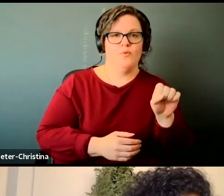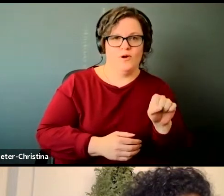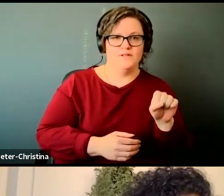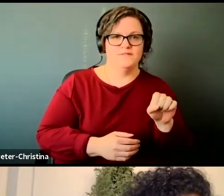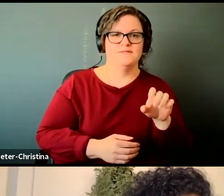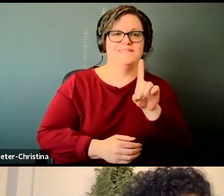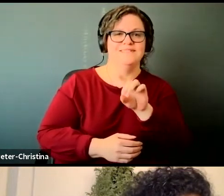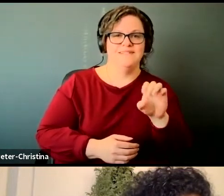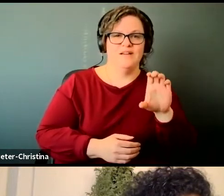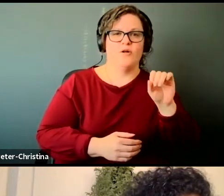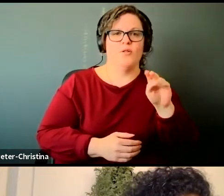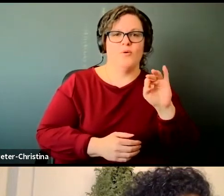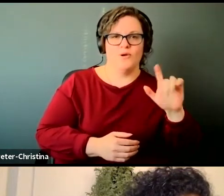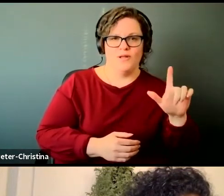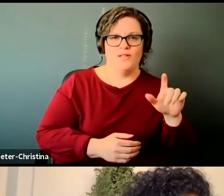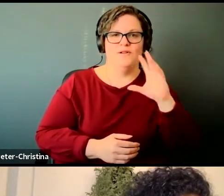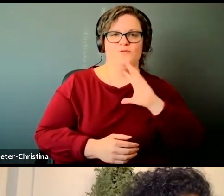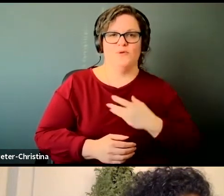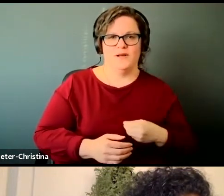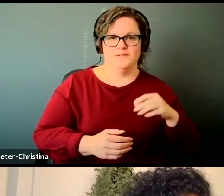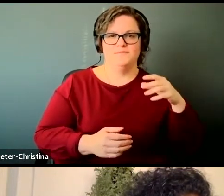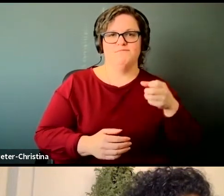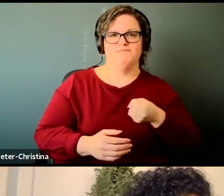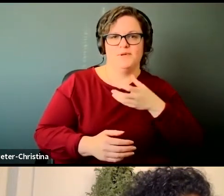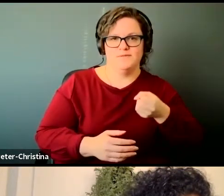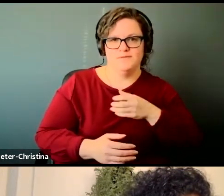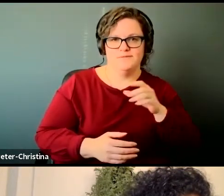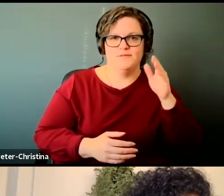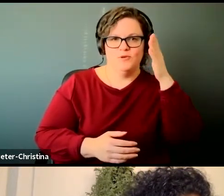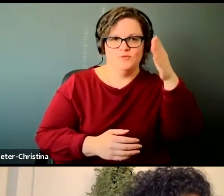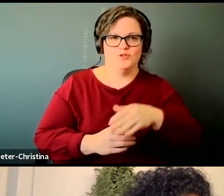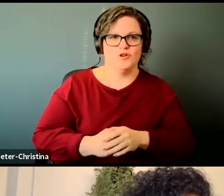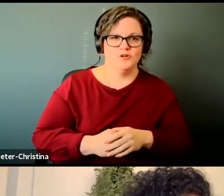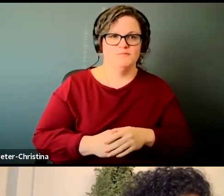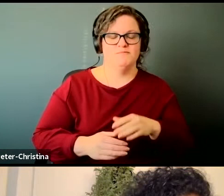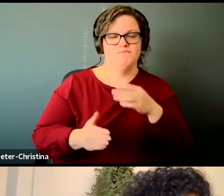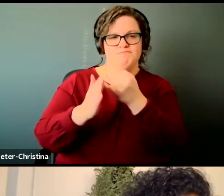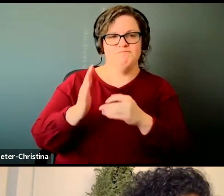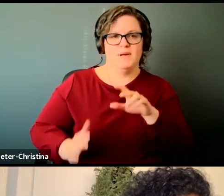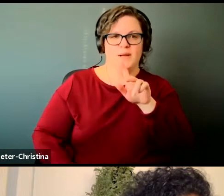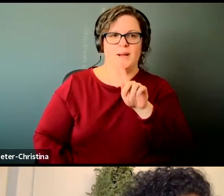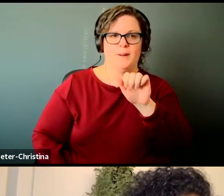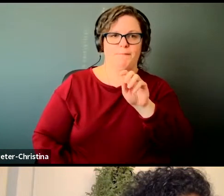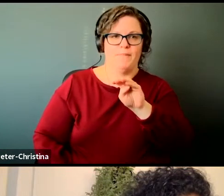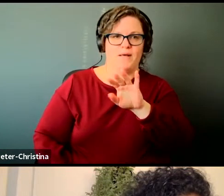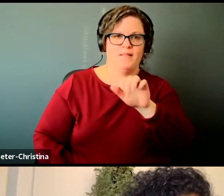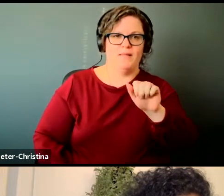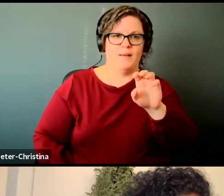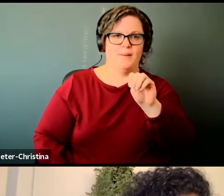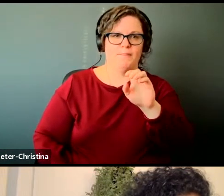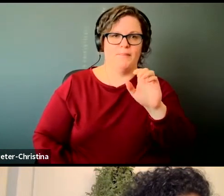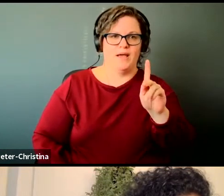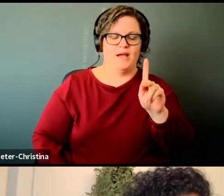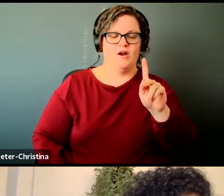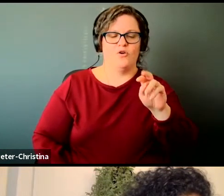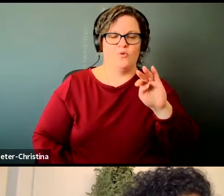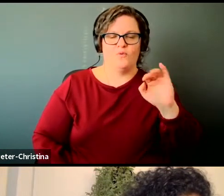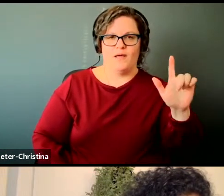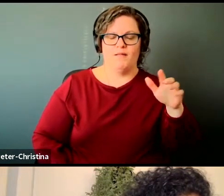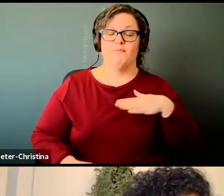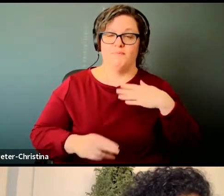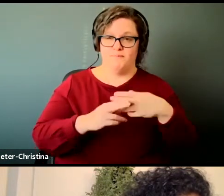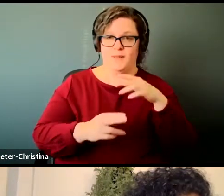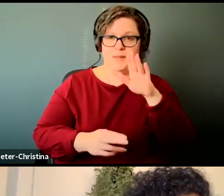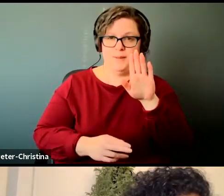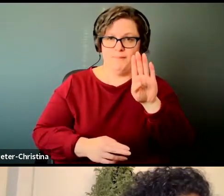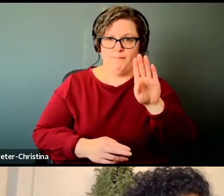Mackerel. My name is Blair Fornwald, and I'm the director curator of the School of Art Gallery. For those who may be listening only, I am